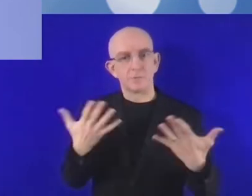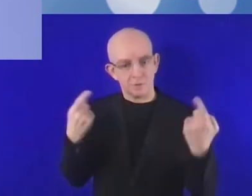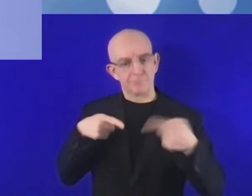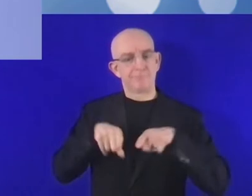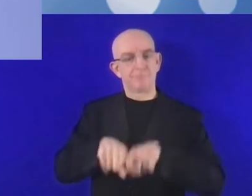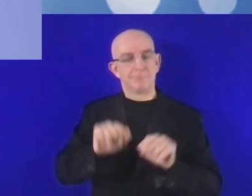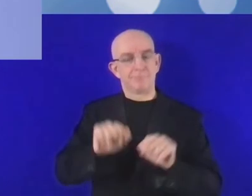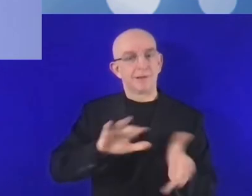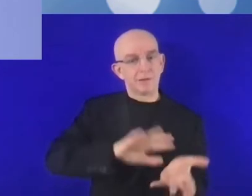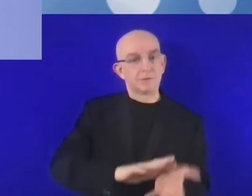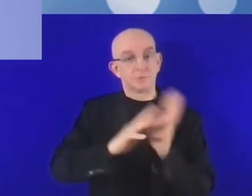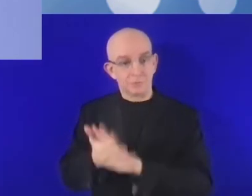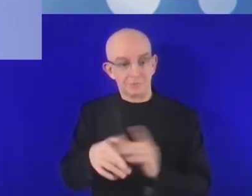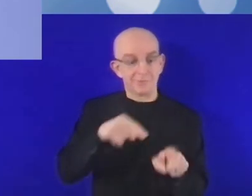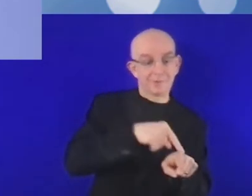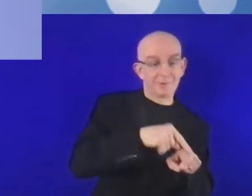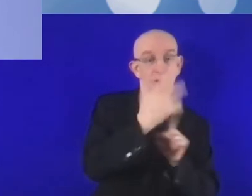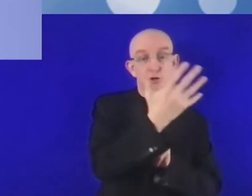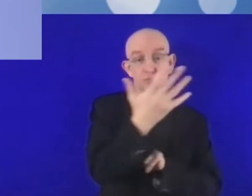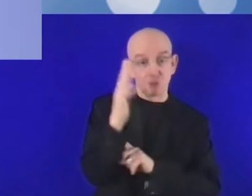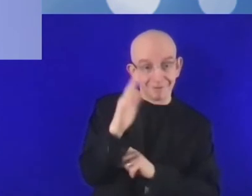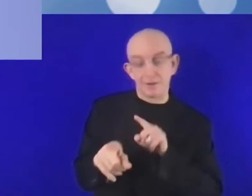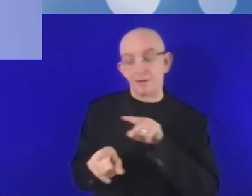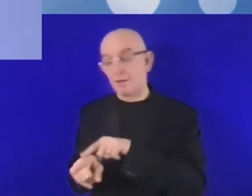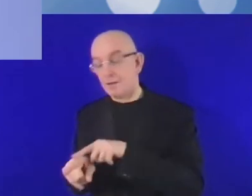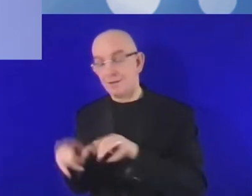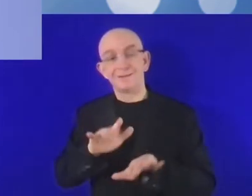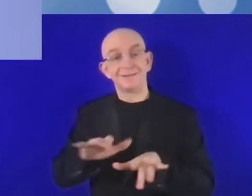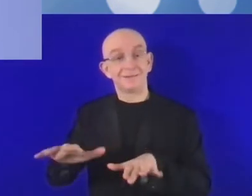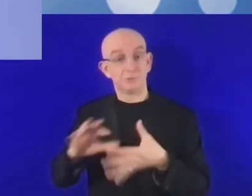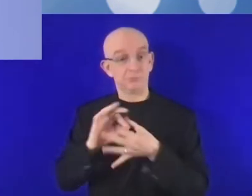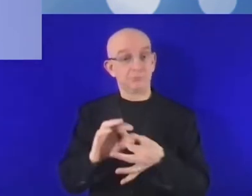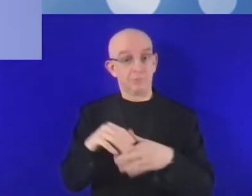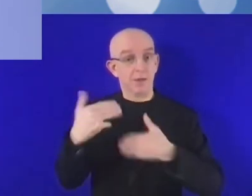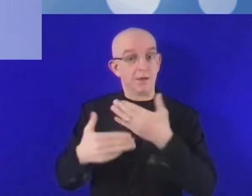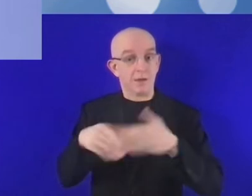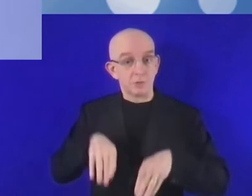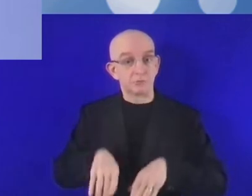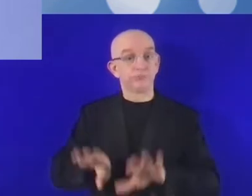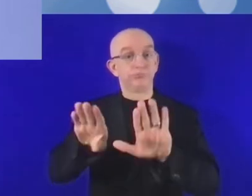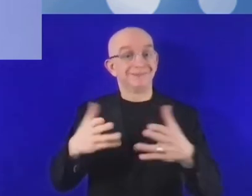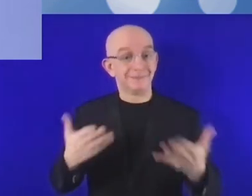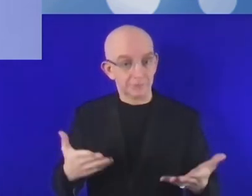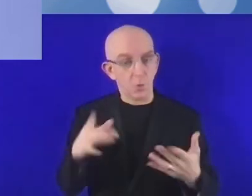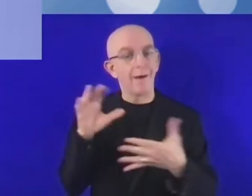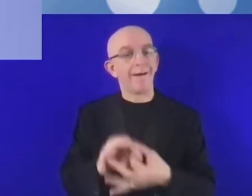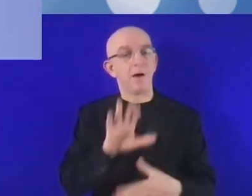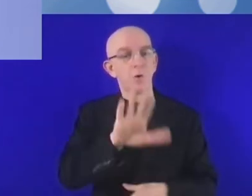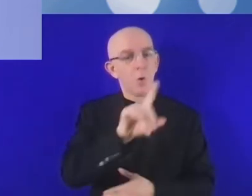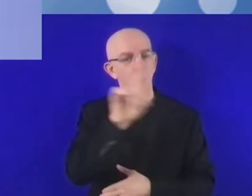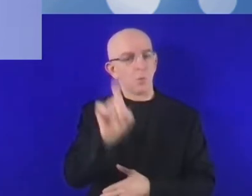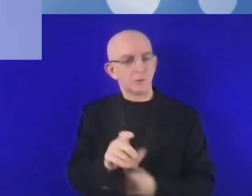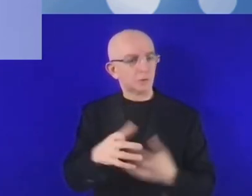your question what are the main challenges i think to be tackled by international